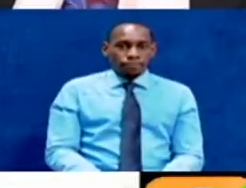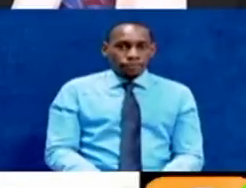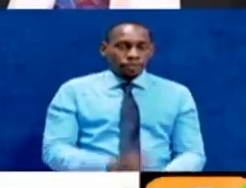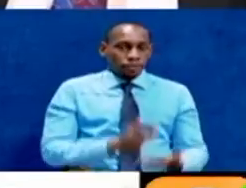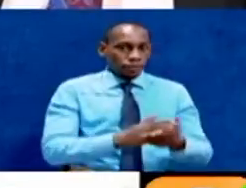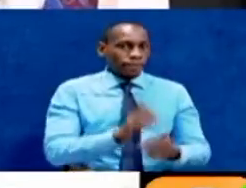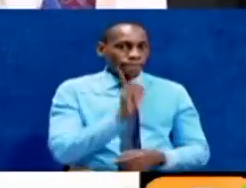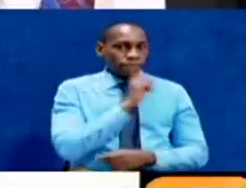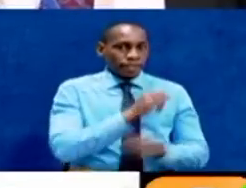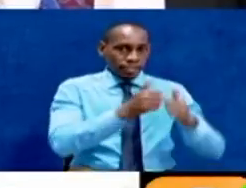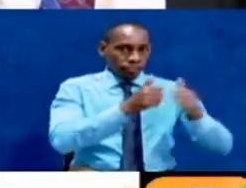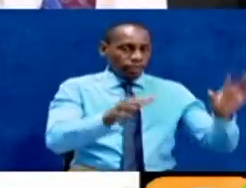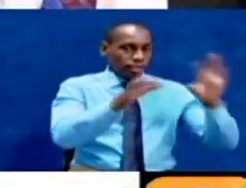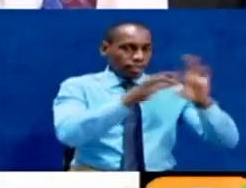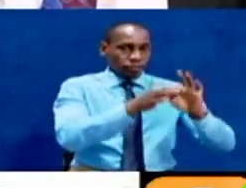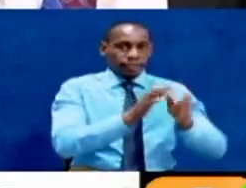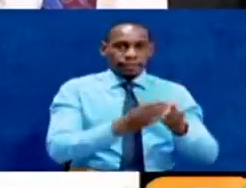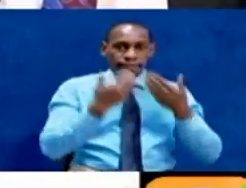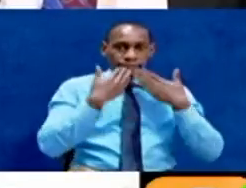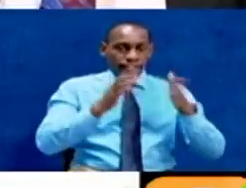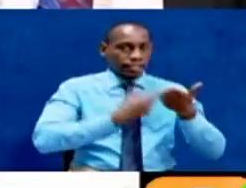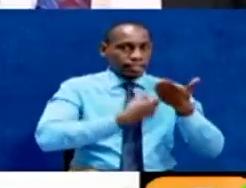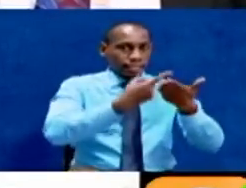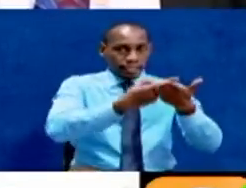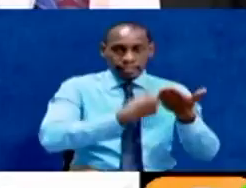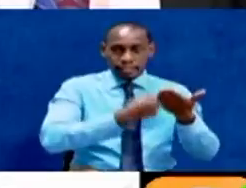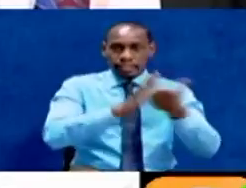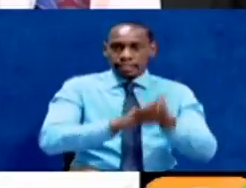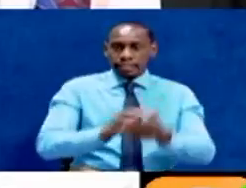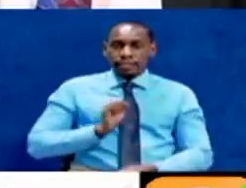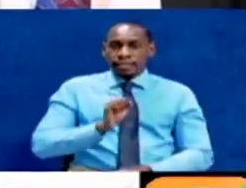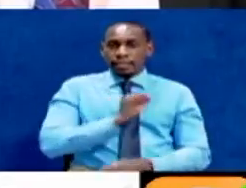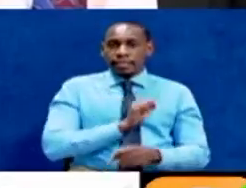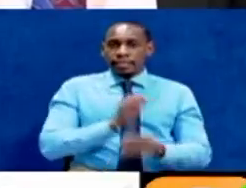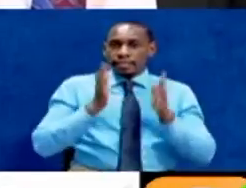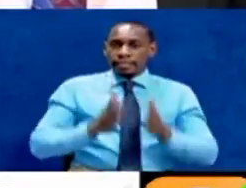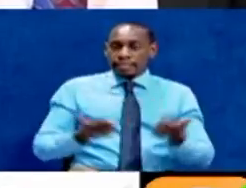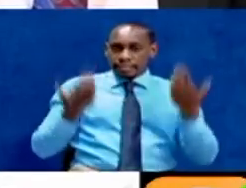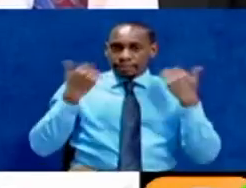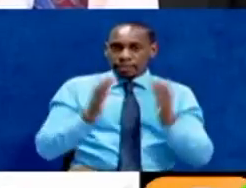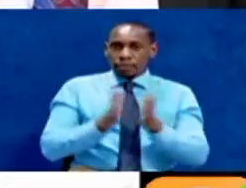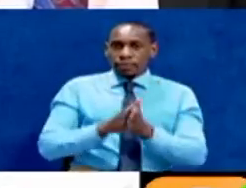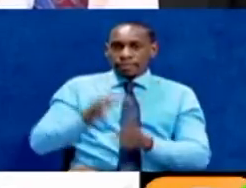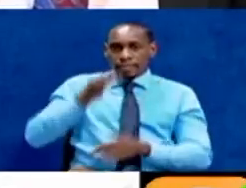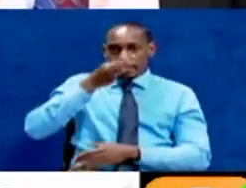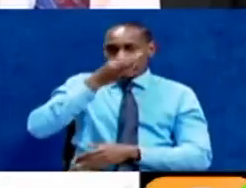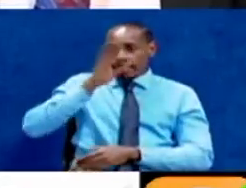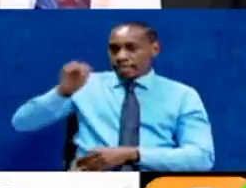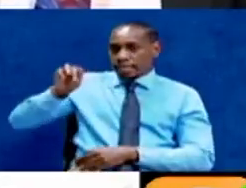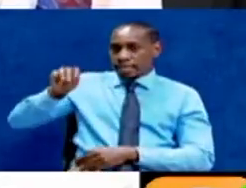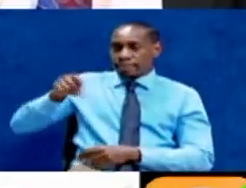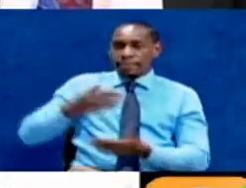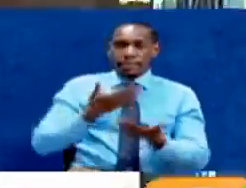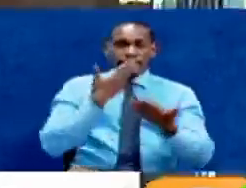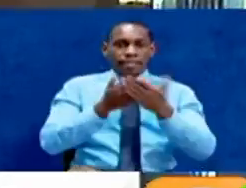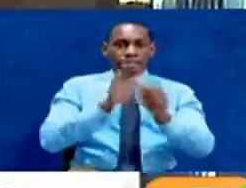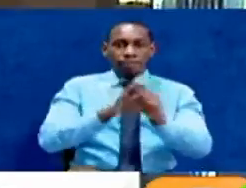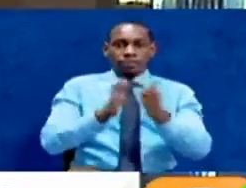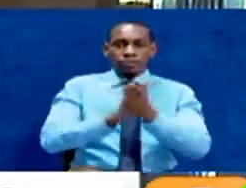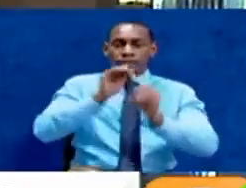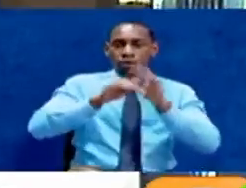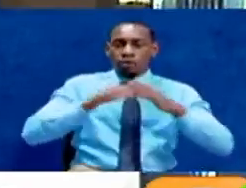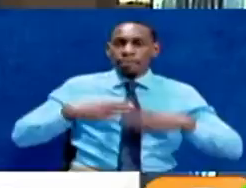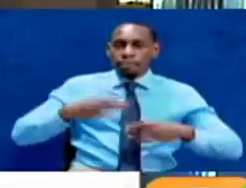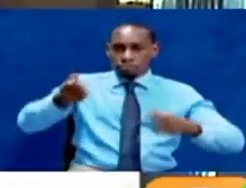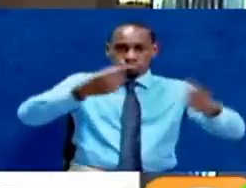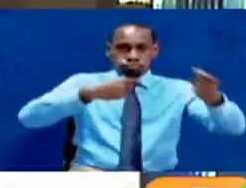conciliatory note, that's how we wrap up this discussion. Honorable Linturi and Honorable Ngunjiri Wambugu, thank you so much for your time. And of course, thank you to everyone who has